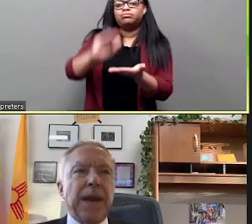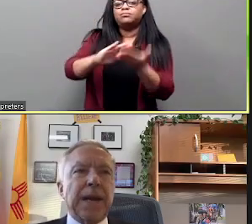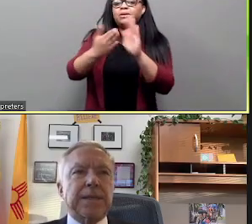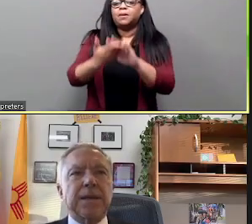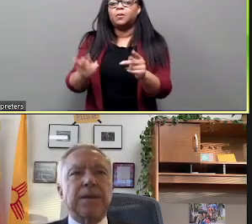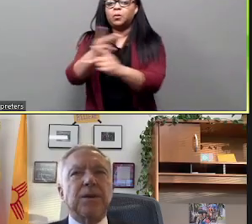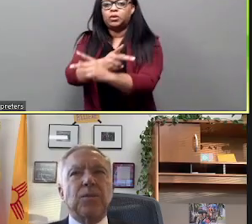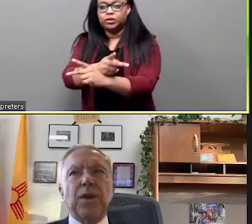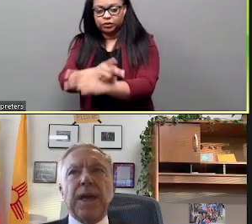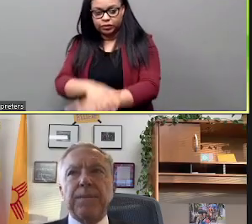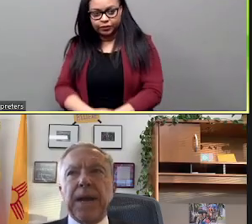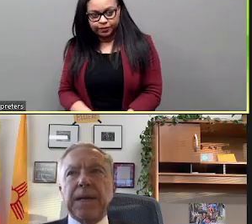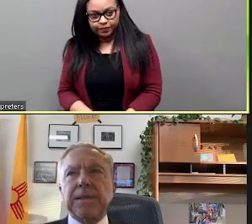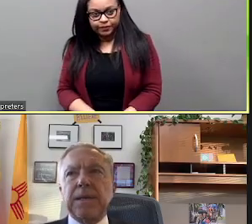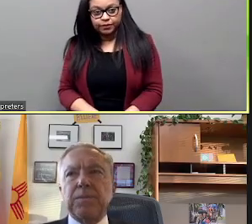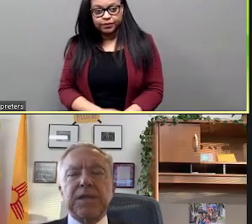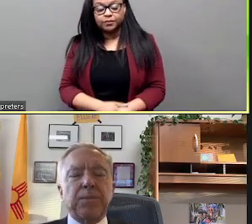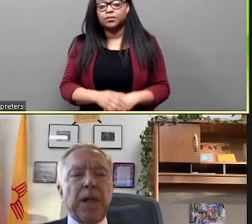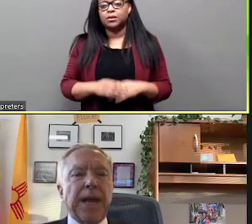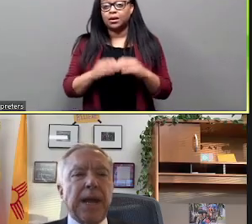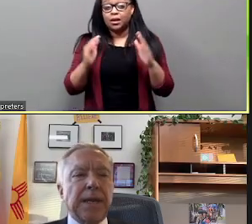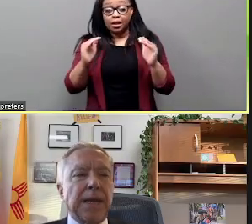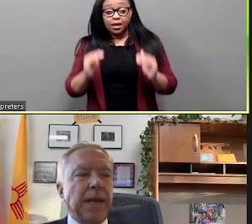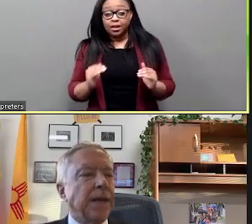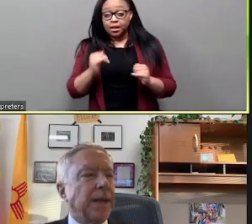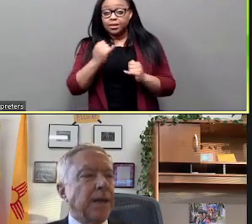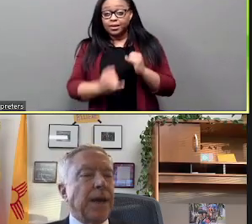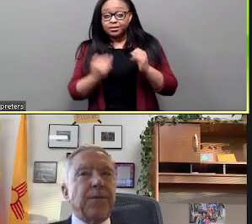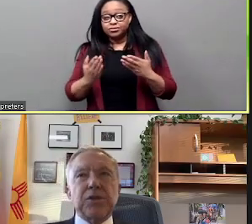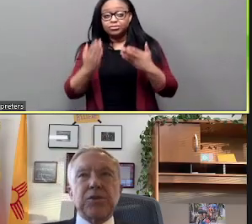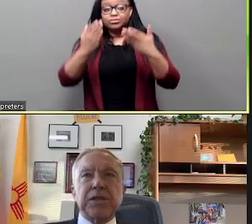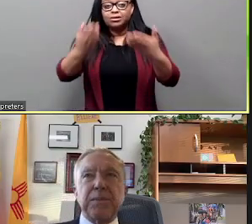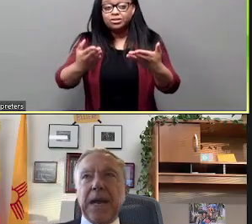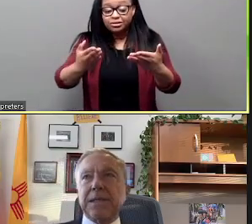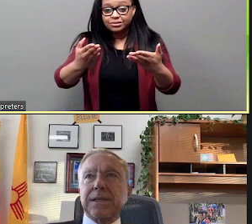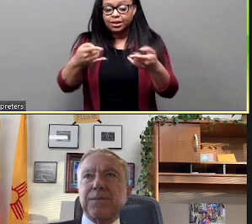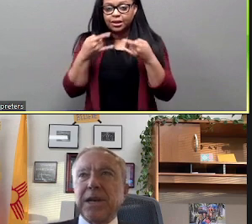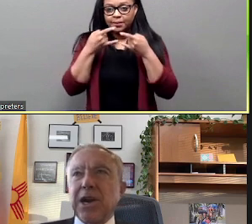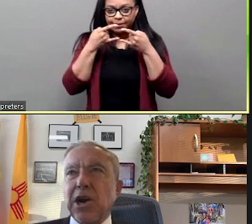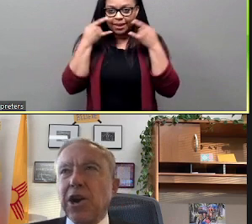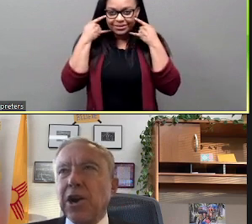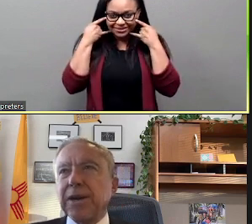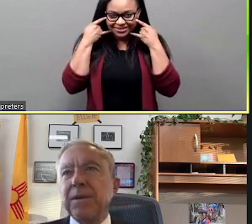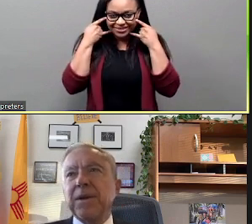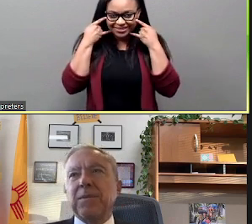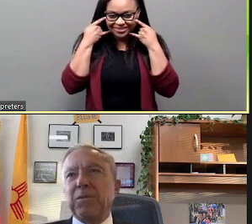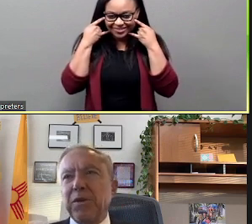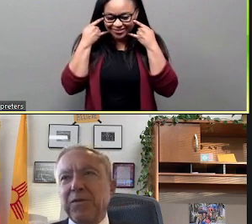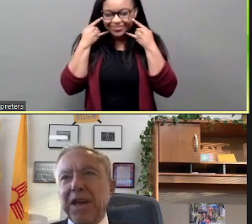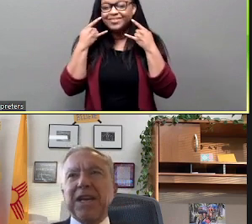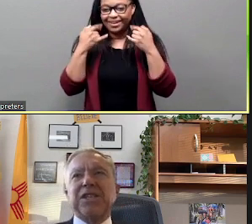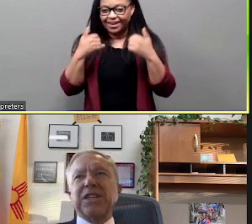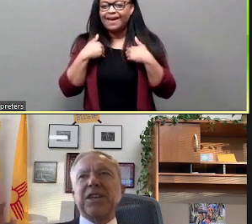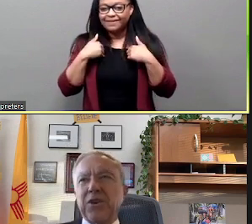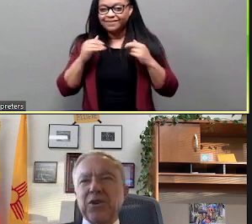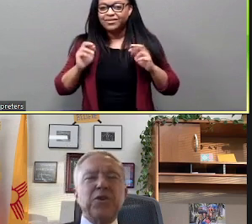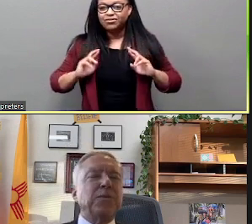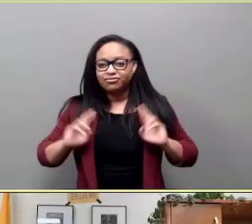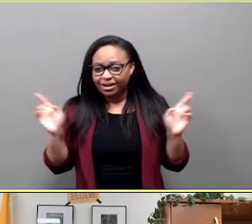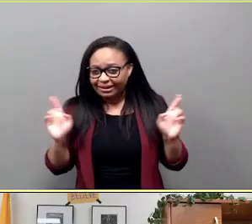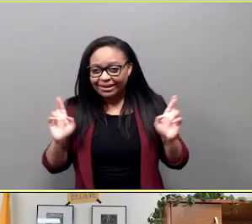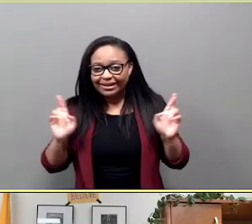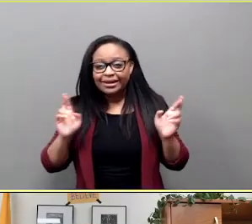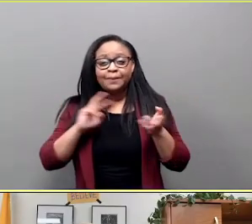good mask, wear that mask, keep a supply handy. I have all sorts of masks in my car and my briefcase and at